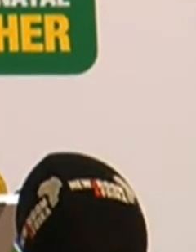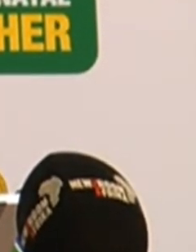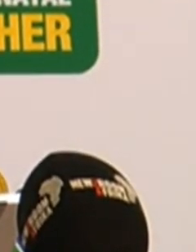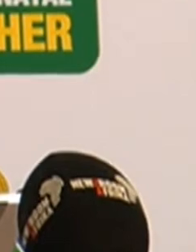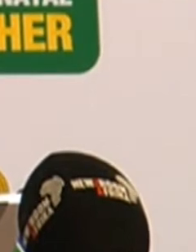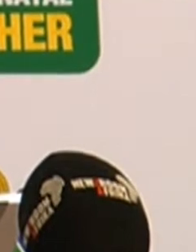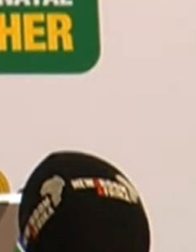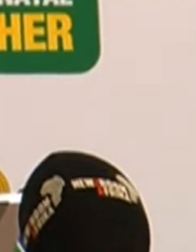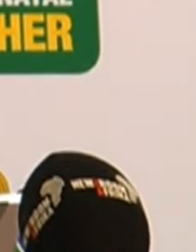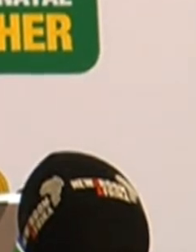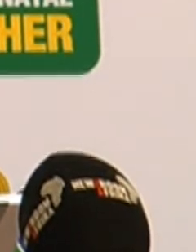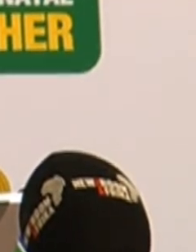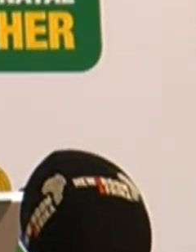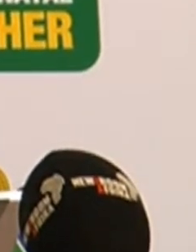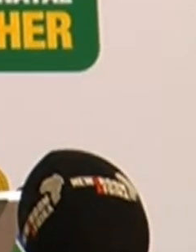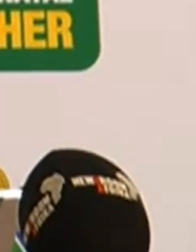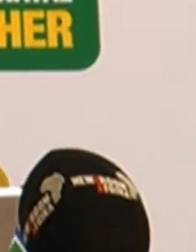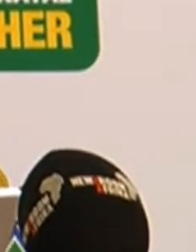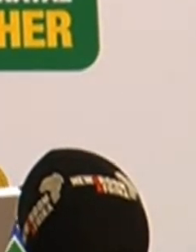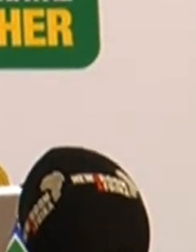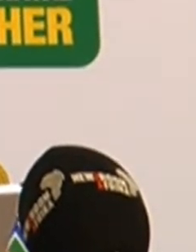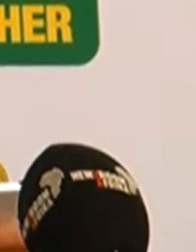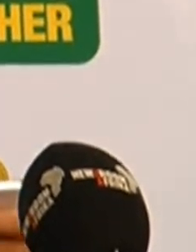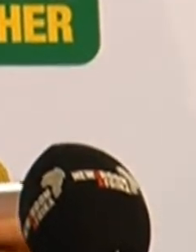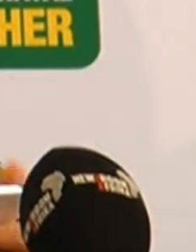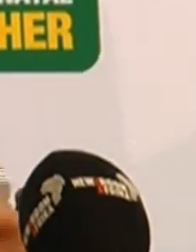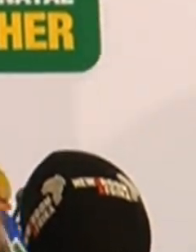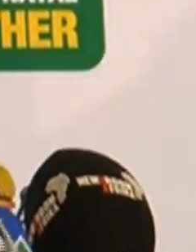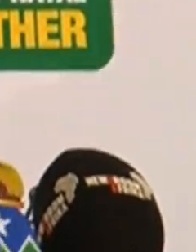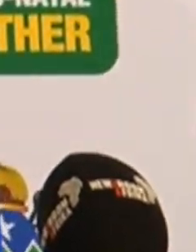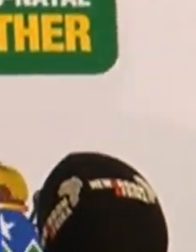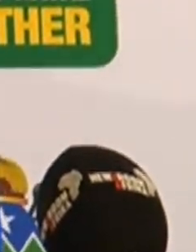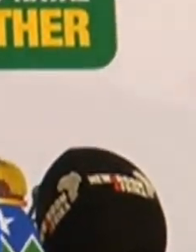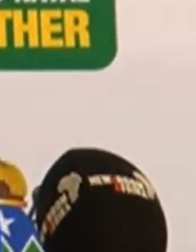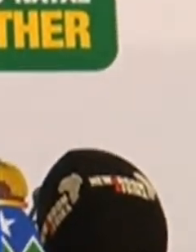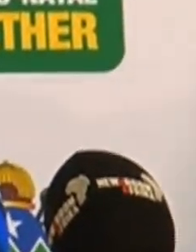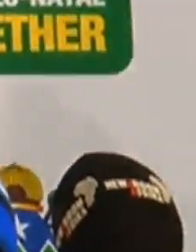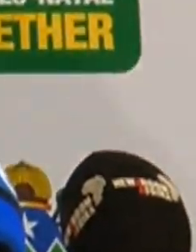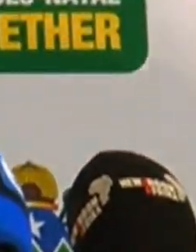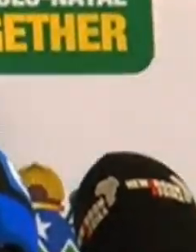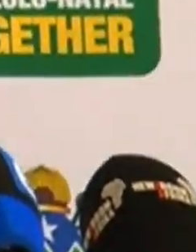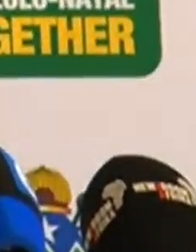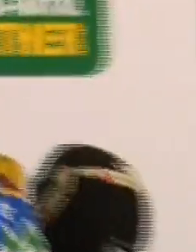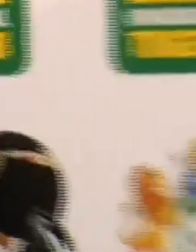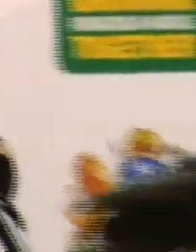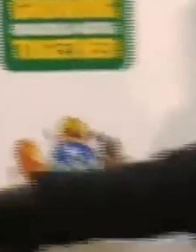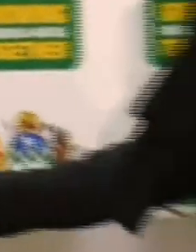That now brings our briefing to a close. Thank you, colleagues. Siamo.